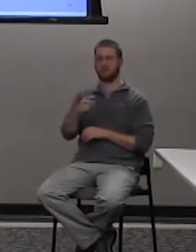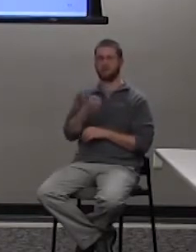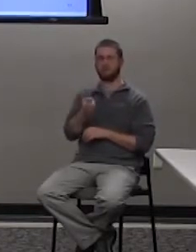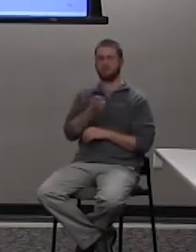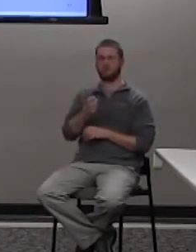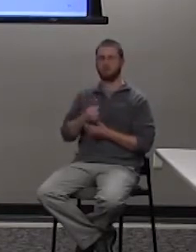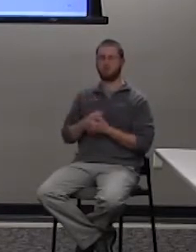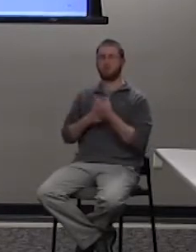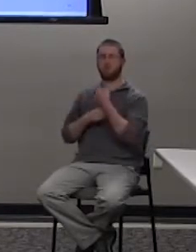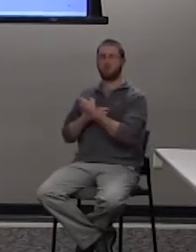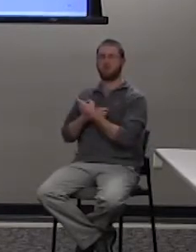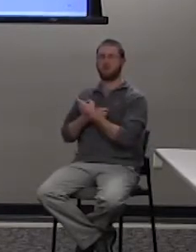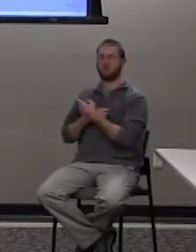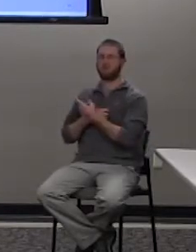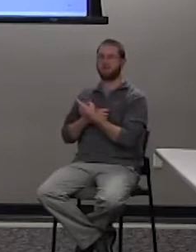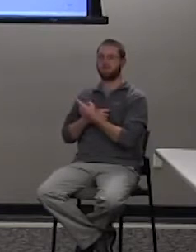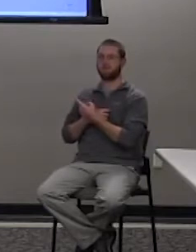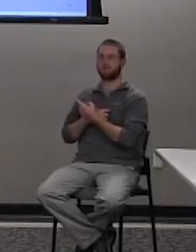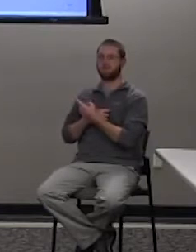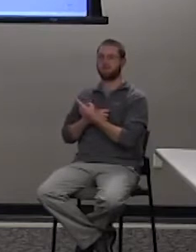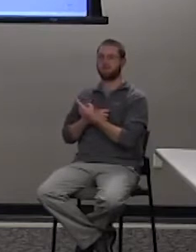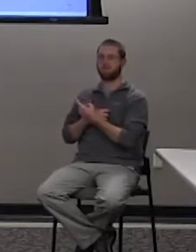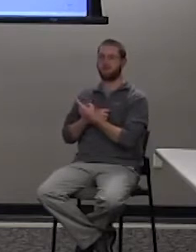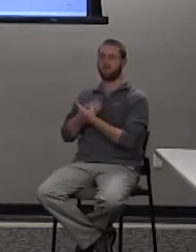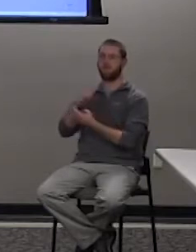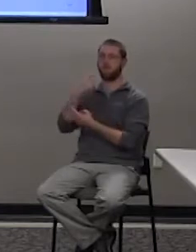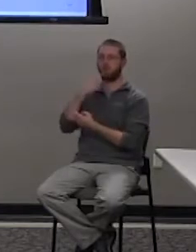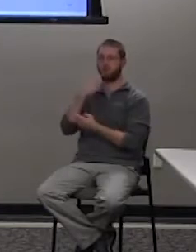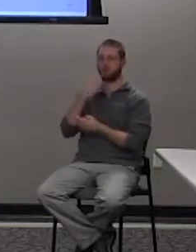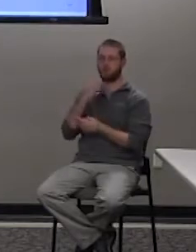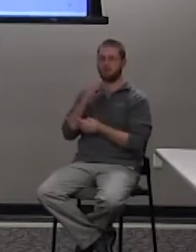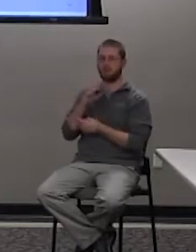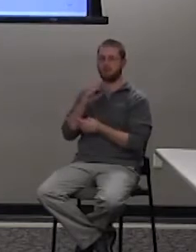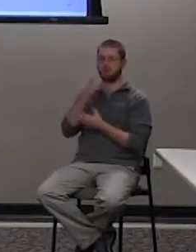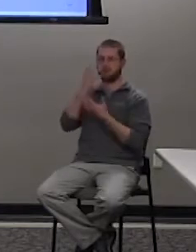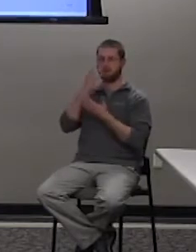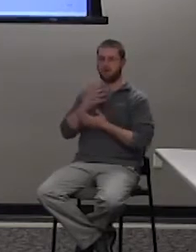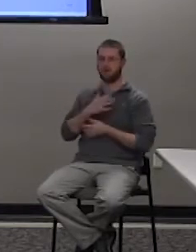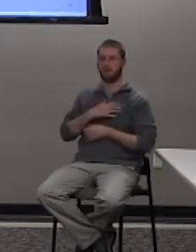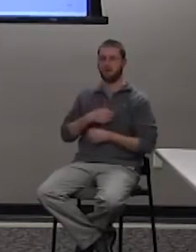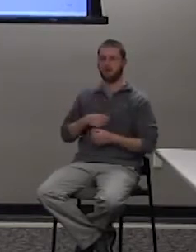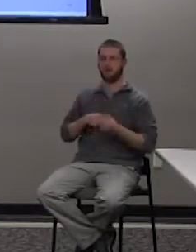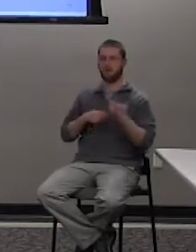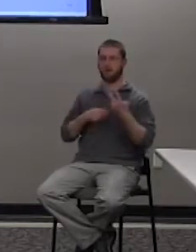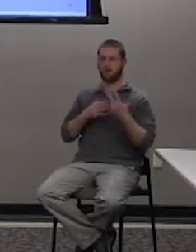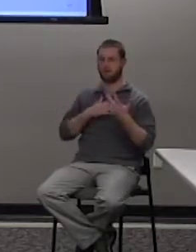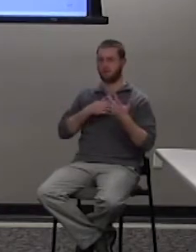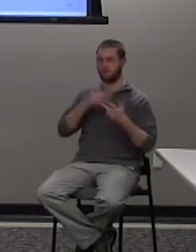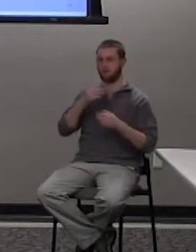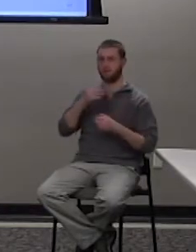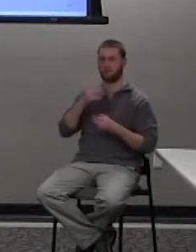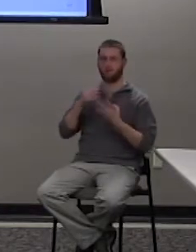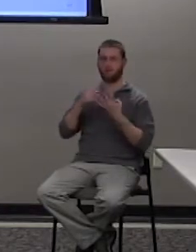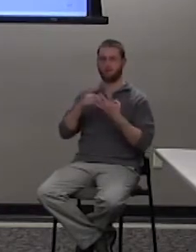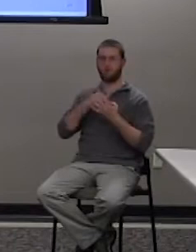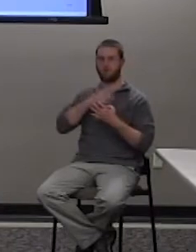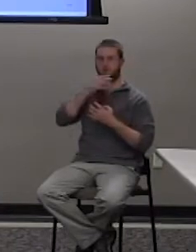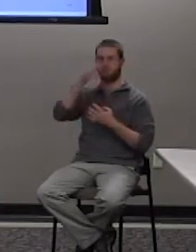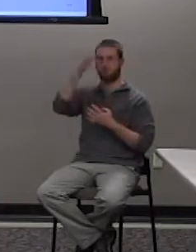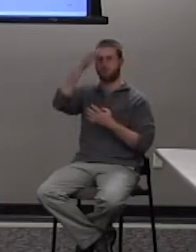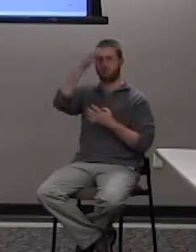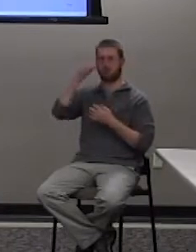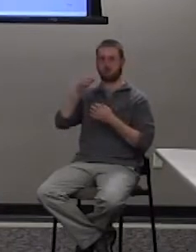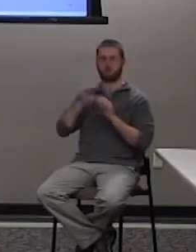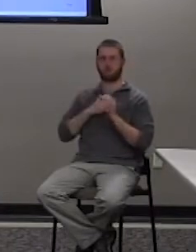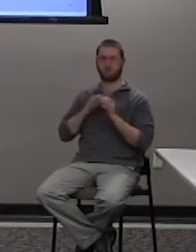Unfortunately, and I have three of my four parent figures in my families are educators, and